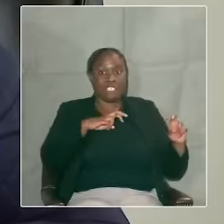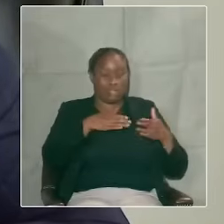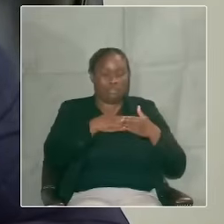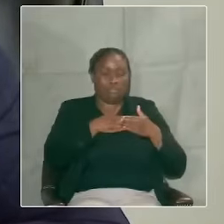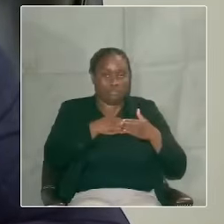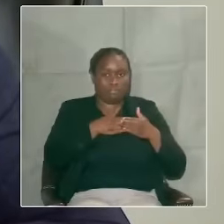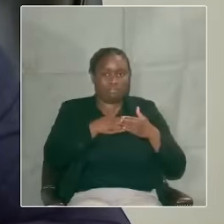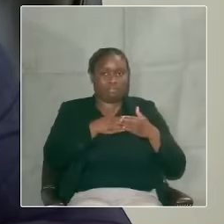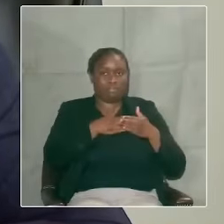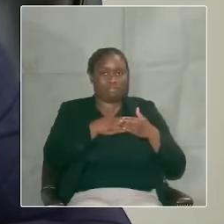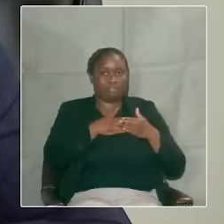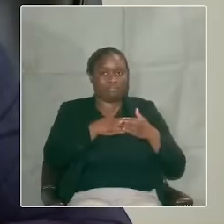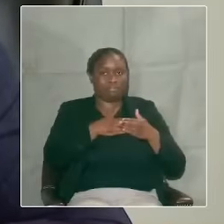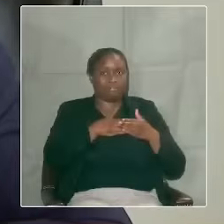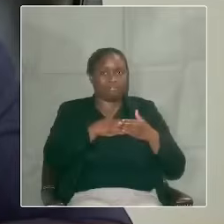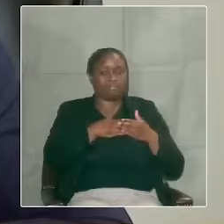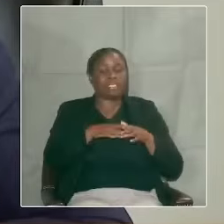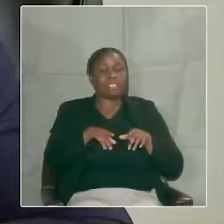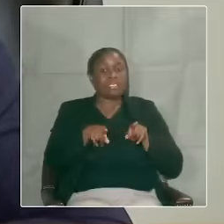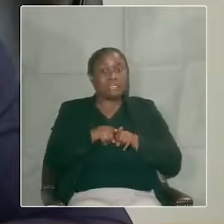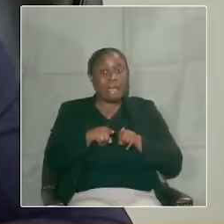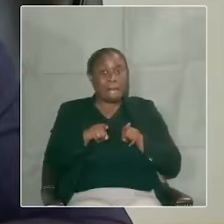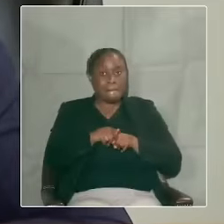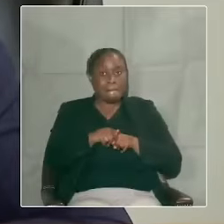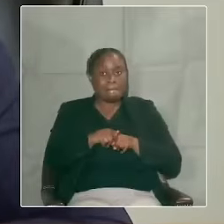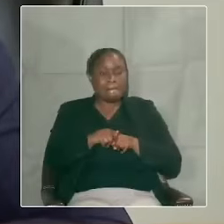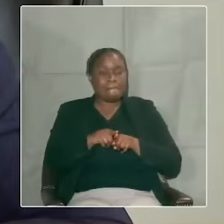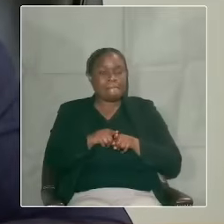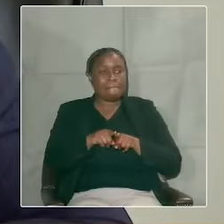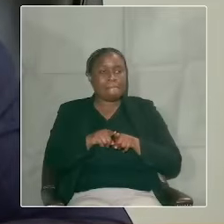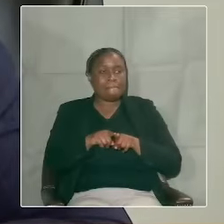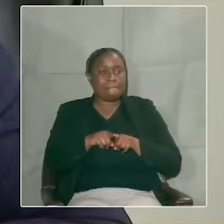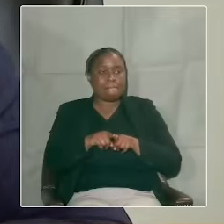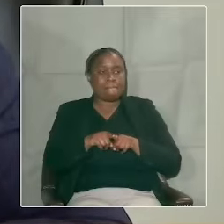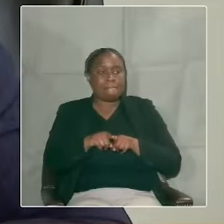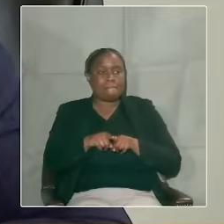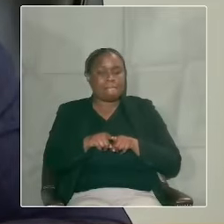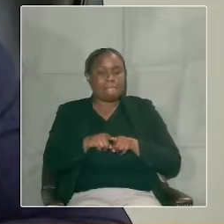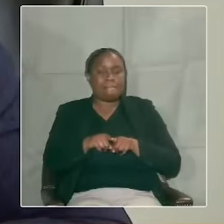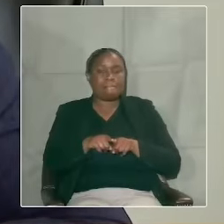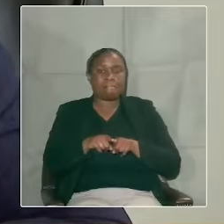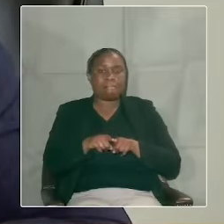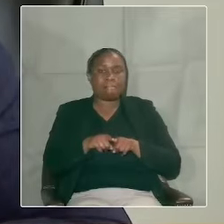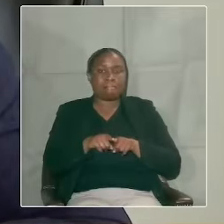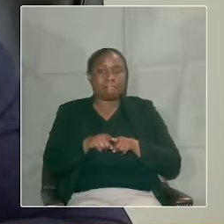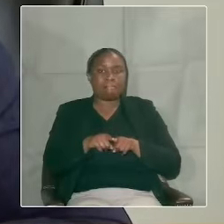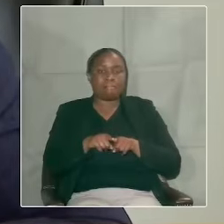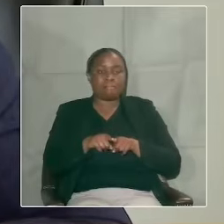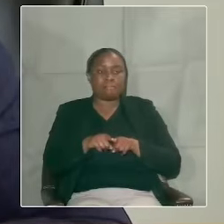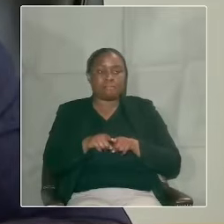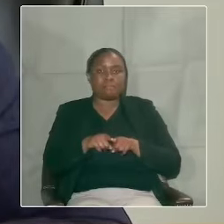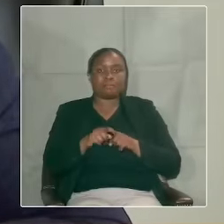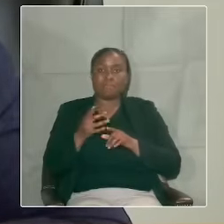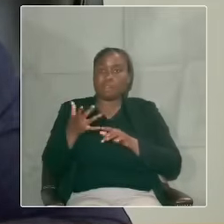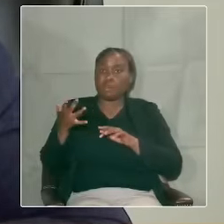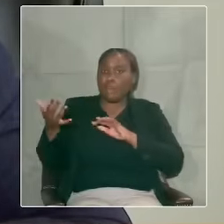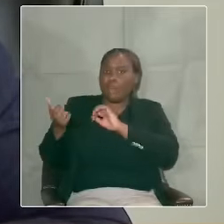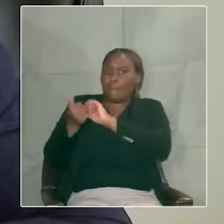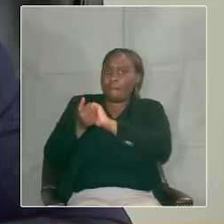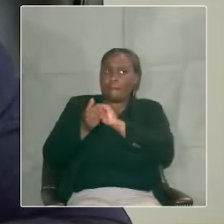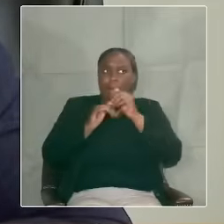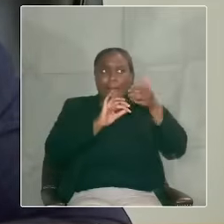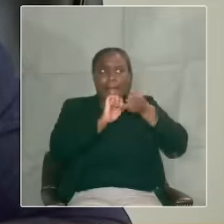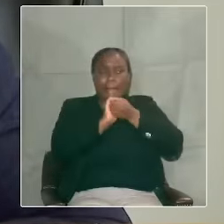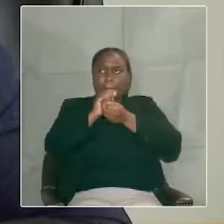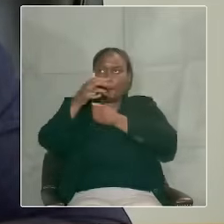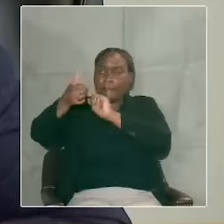but also undermined the collaborative effort that were in place to ensure